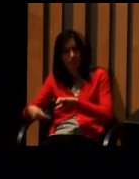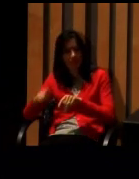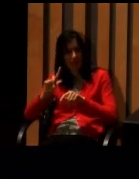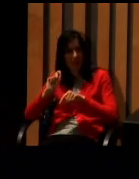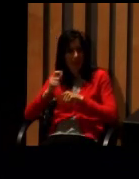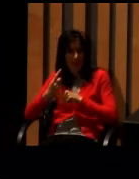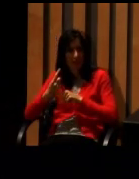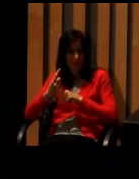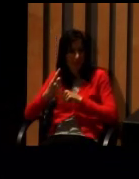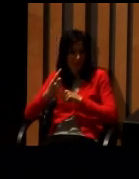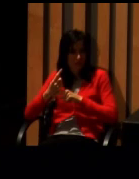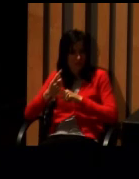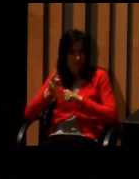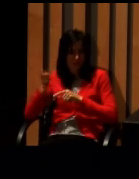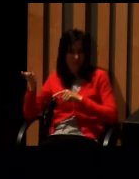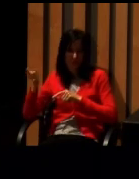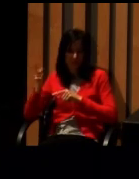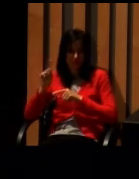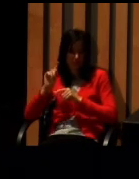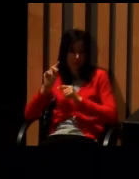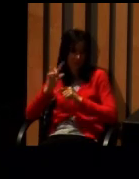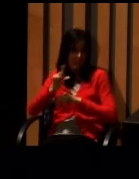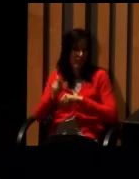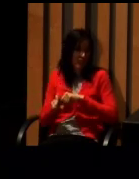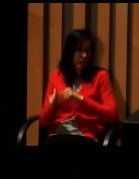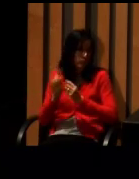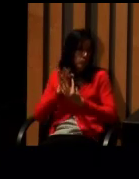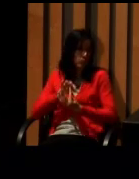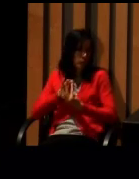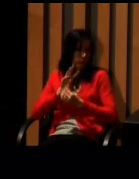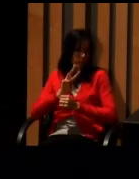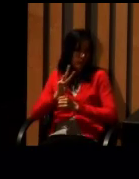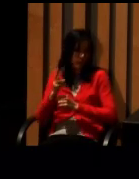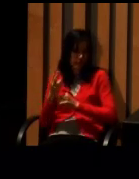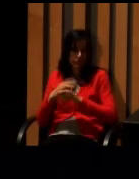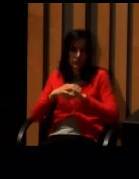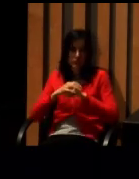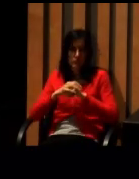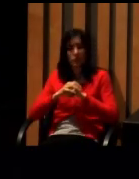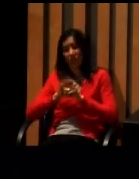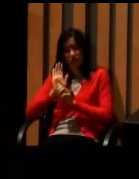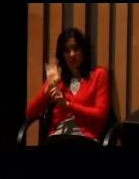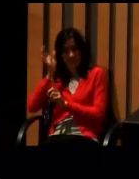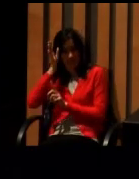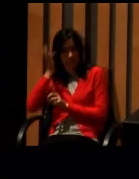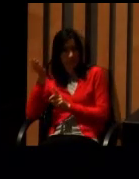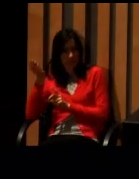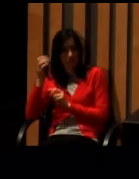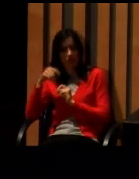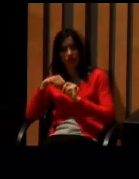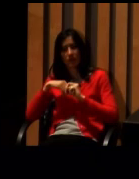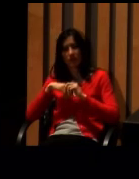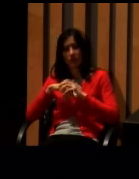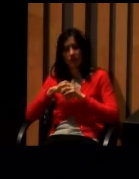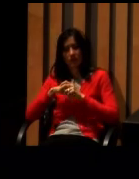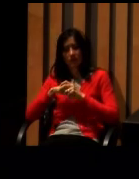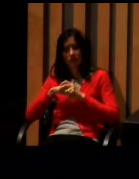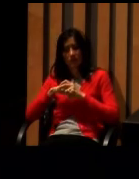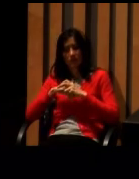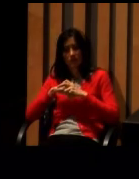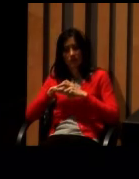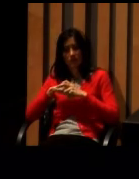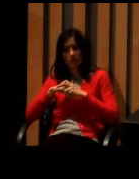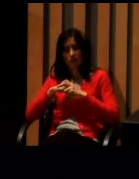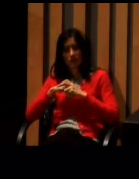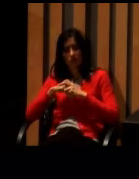in the World War in Italy, in the Second World War. And so this is a woman whose father served